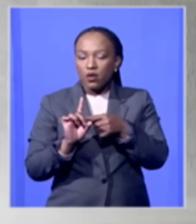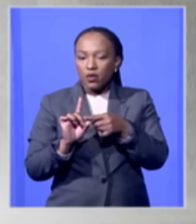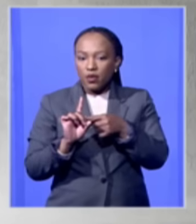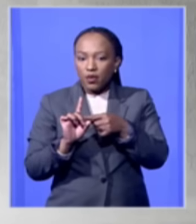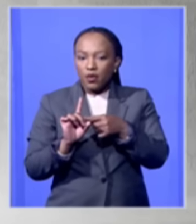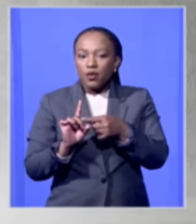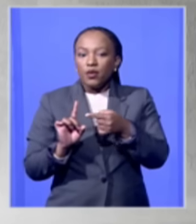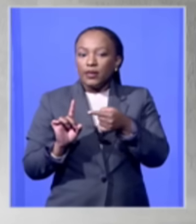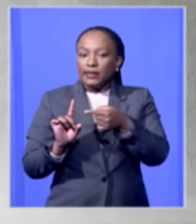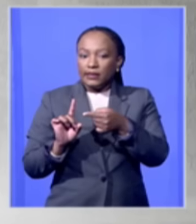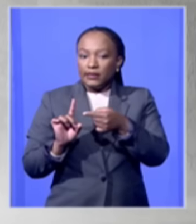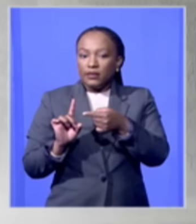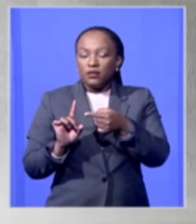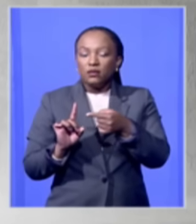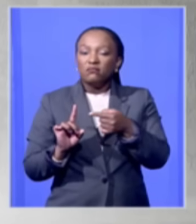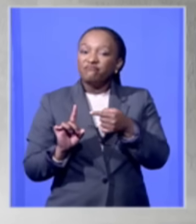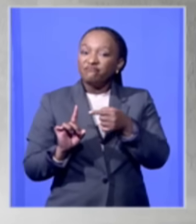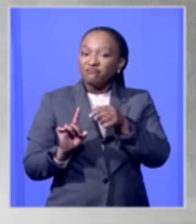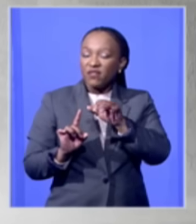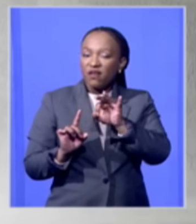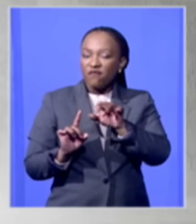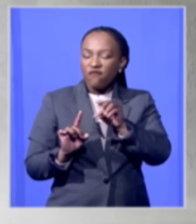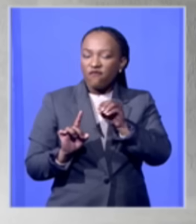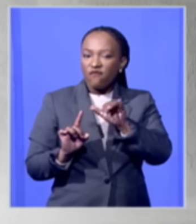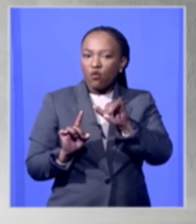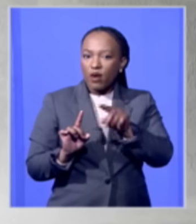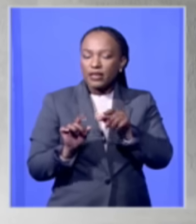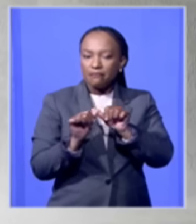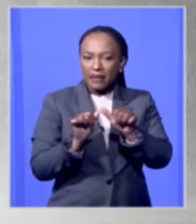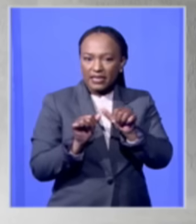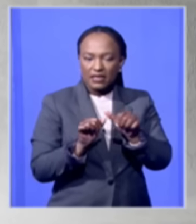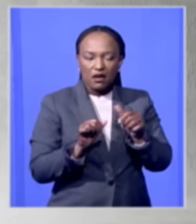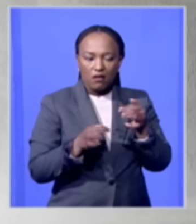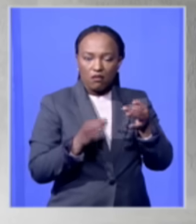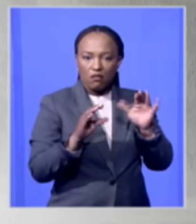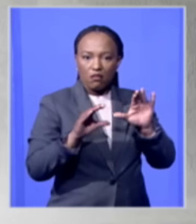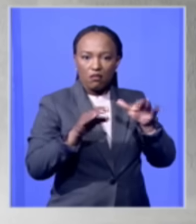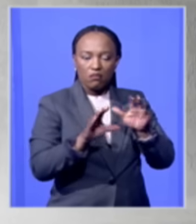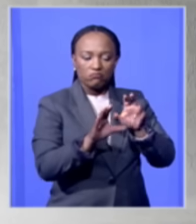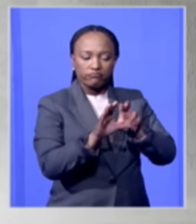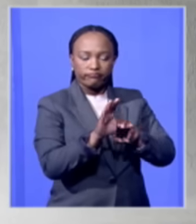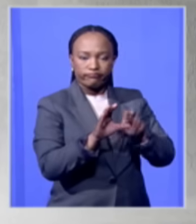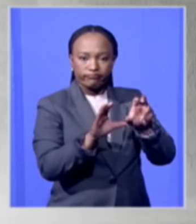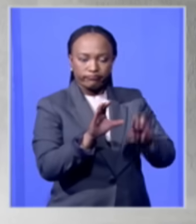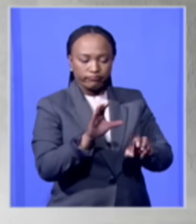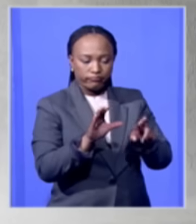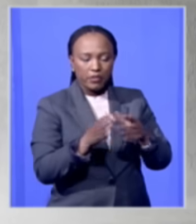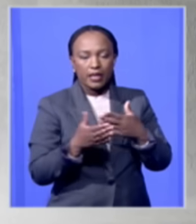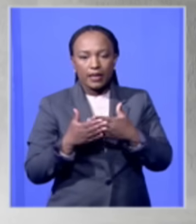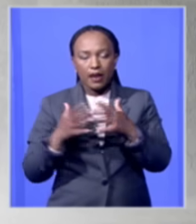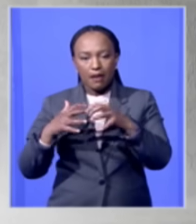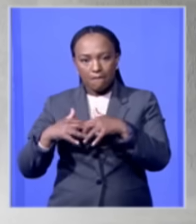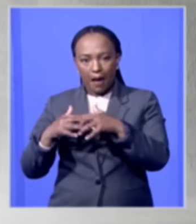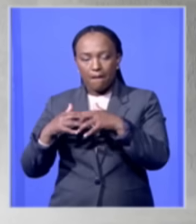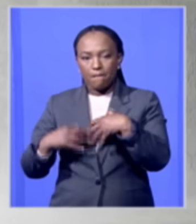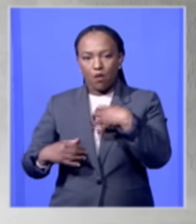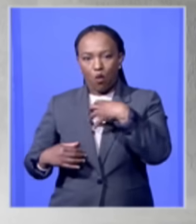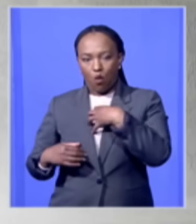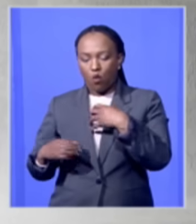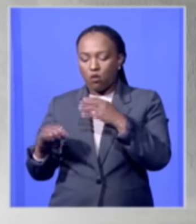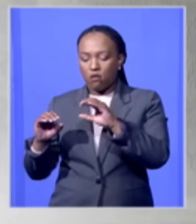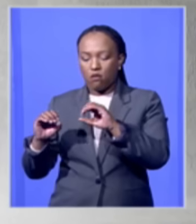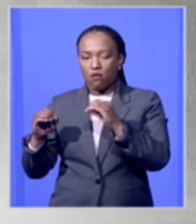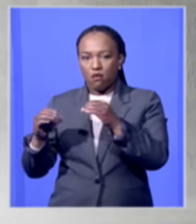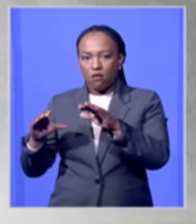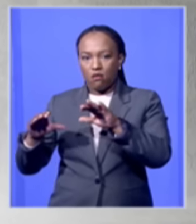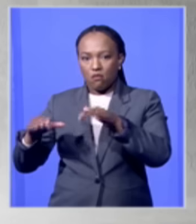Floyd Shivambu a no etokolola ka mokgatlong wo wa MKP a kgone go hloma mokgatlo wa gagwe wa dipolotiki le ge e le